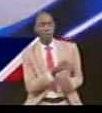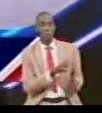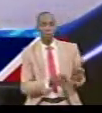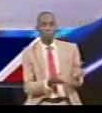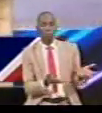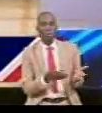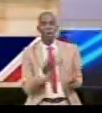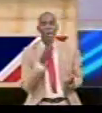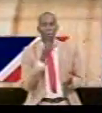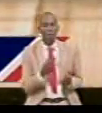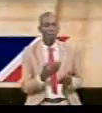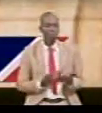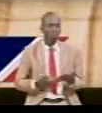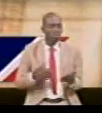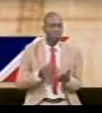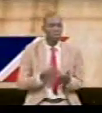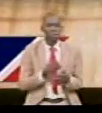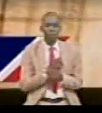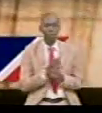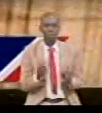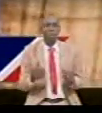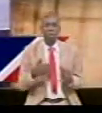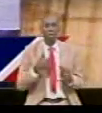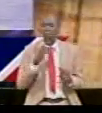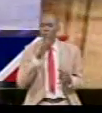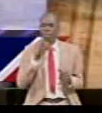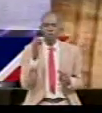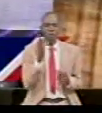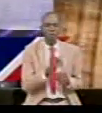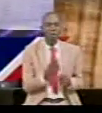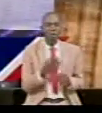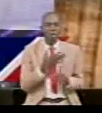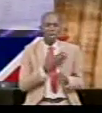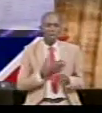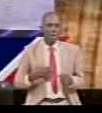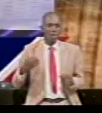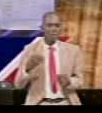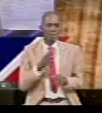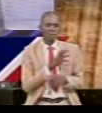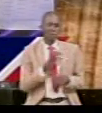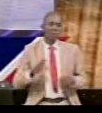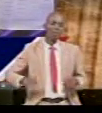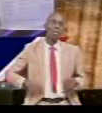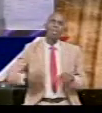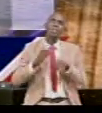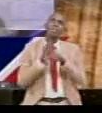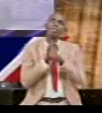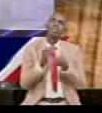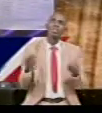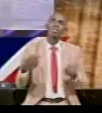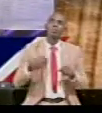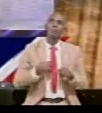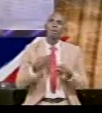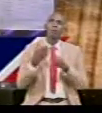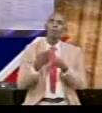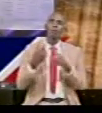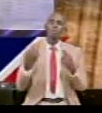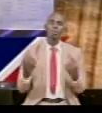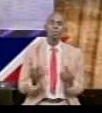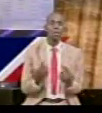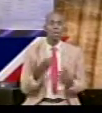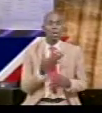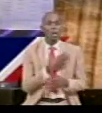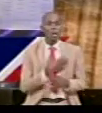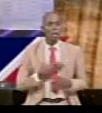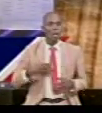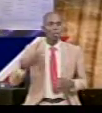They had the assurance within them, Christ saved me from sin. And the Spirit of